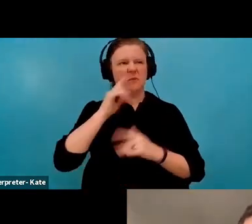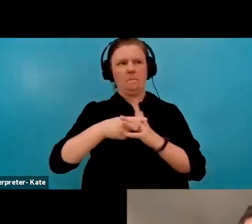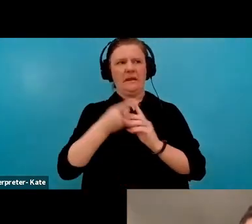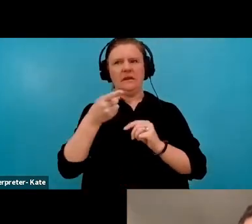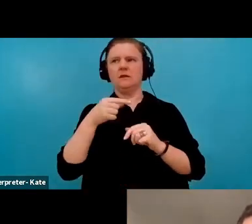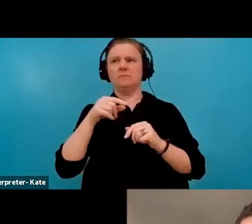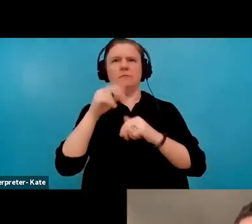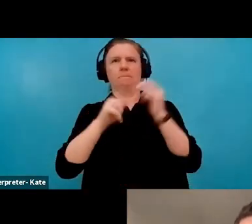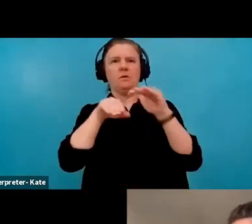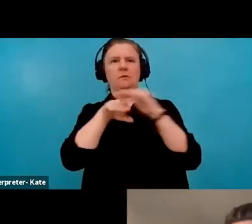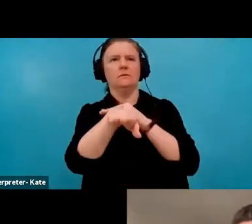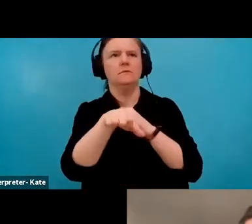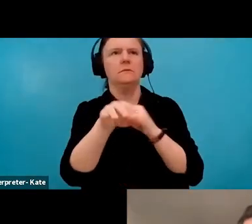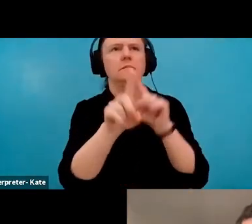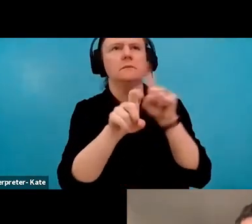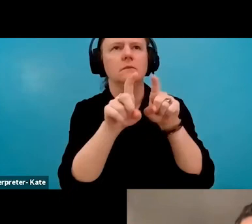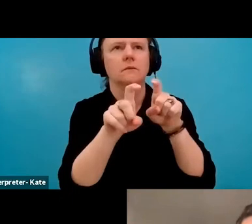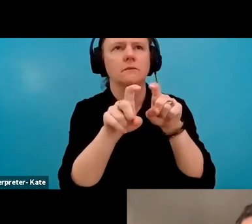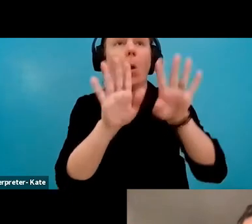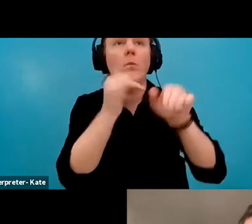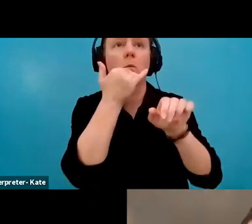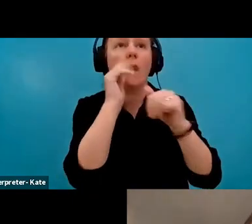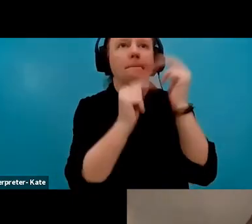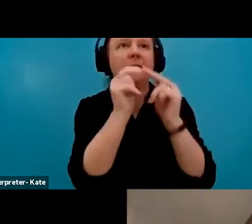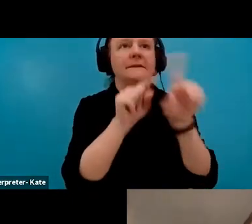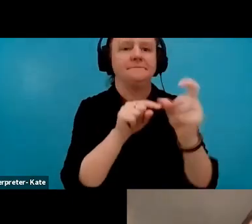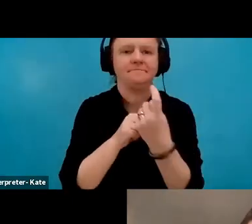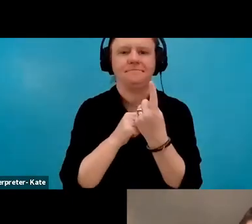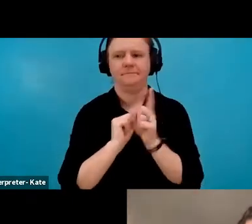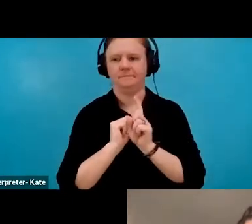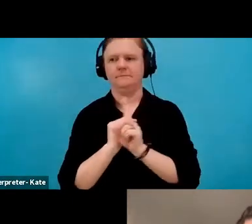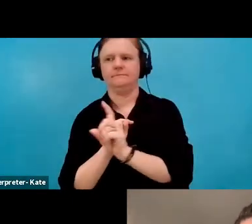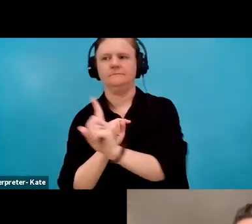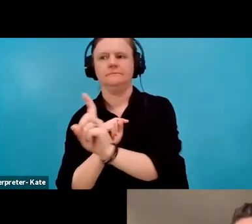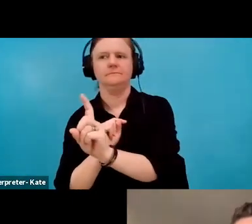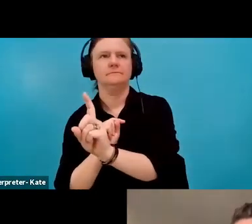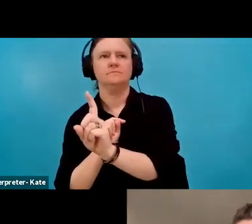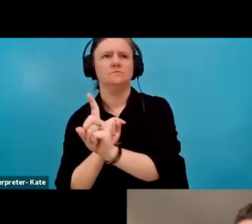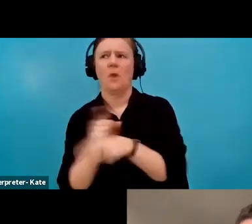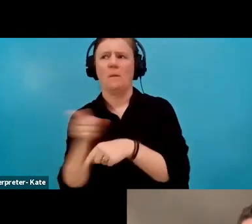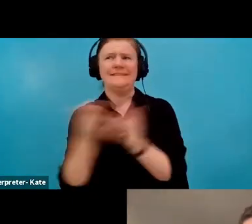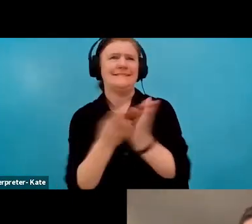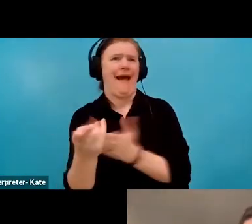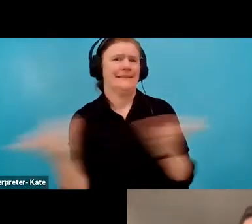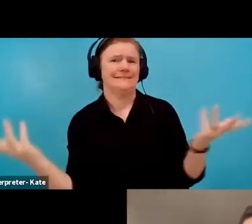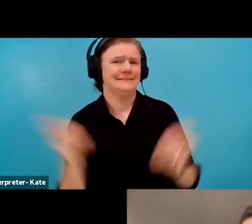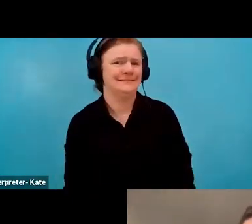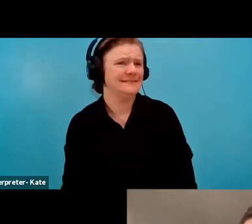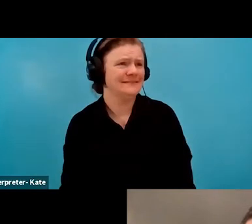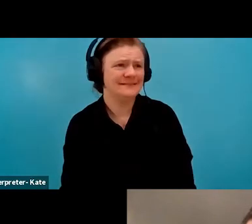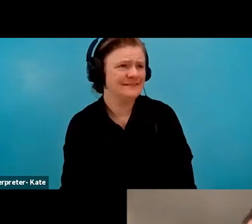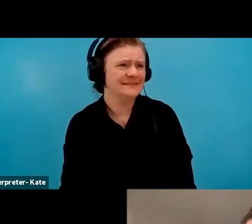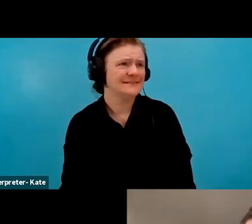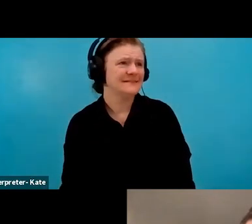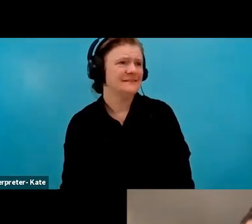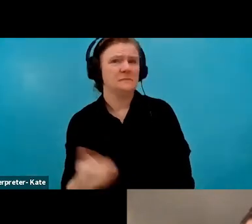oh, that's the wrong one. And he goes to the next one. And he's just, you know, he's just so honest about, you know, about